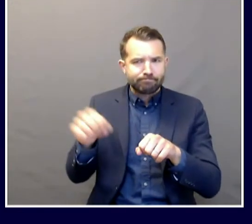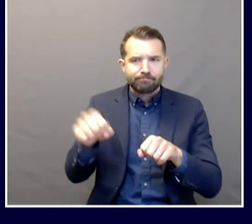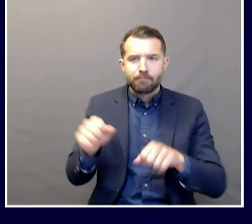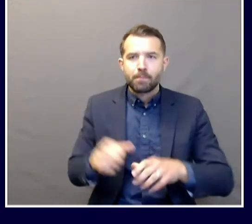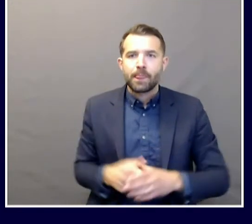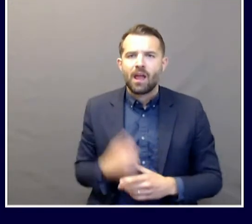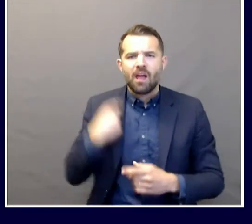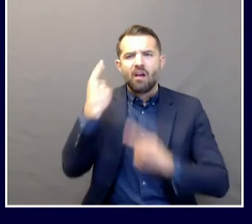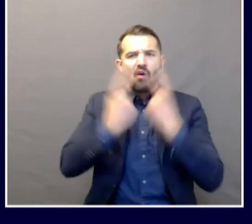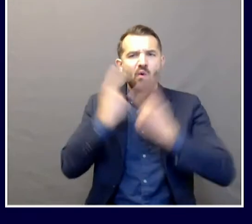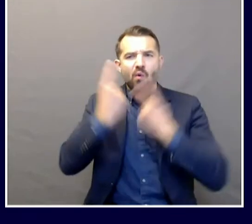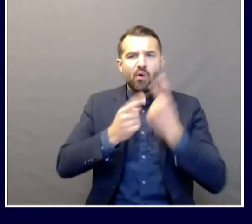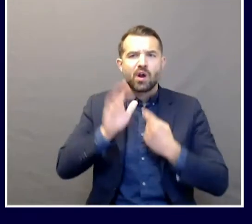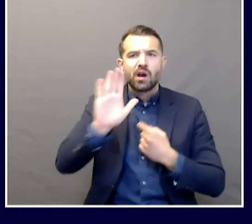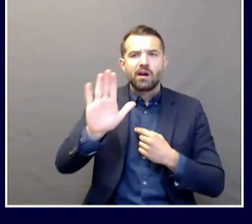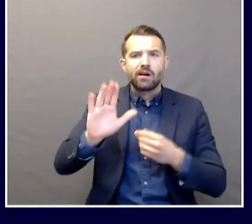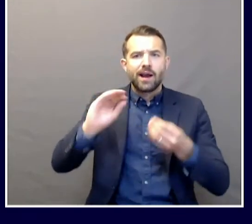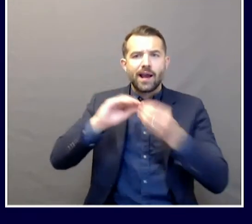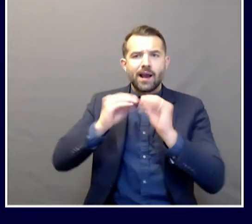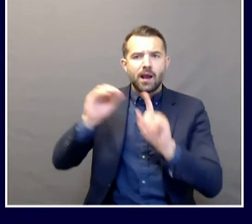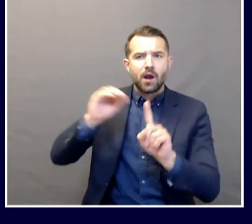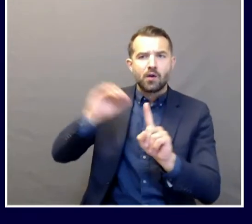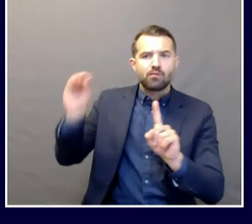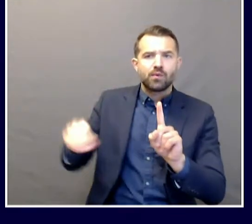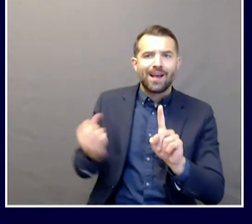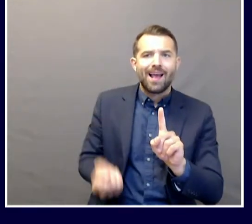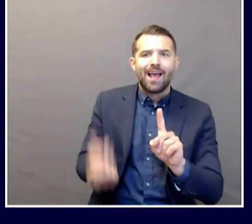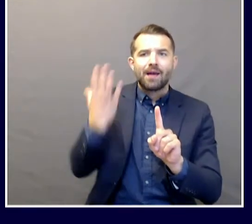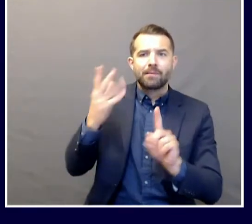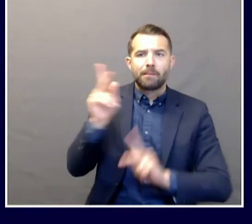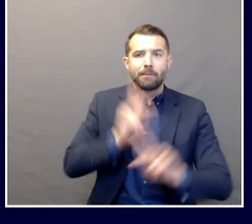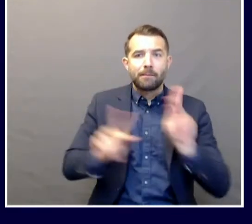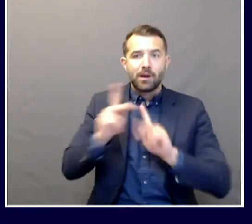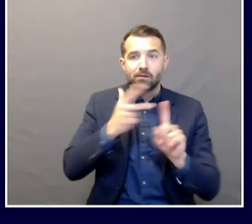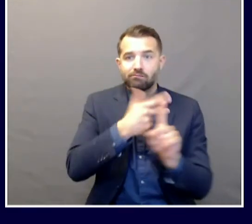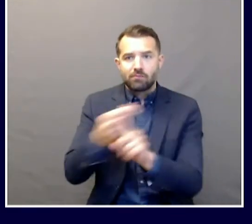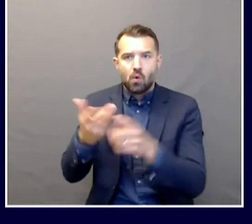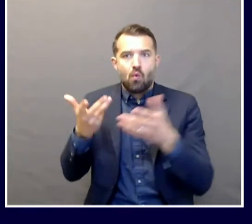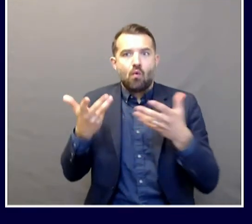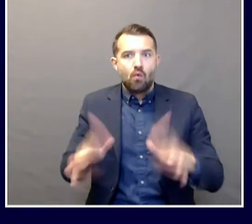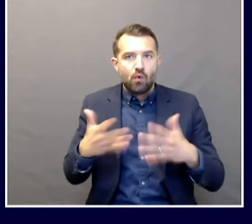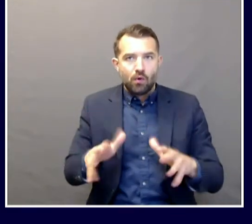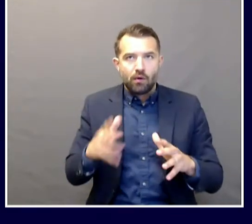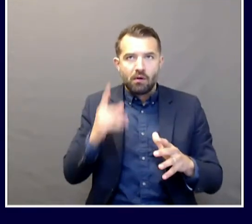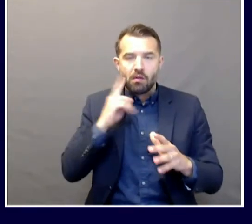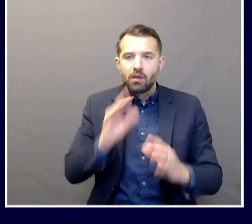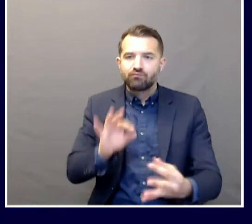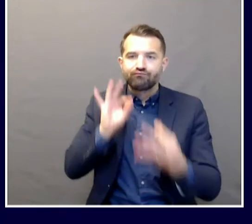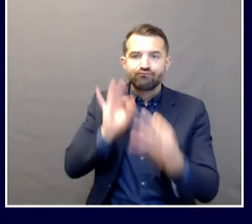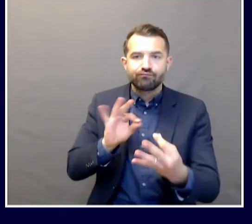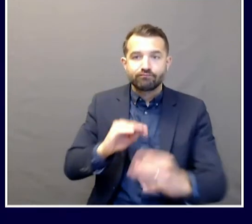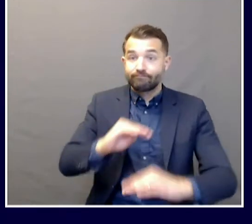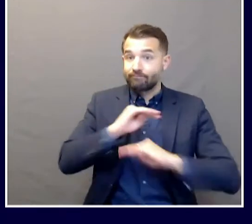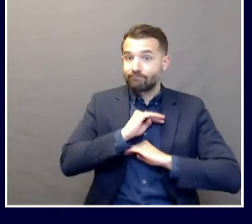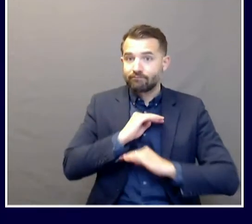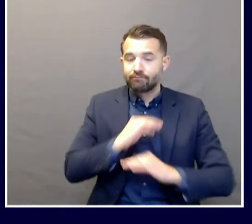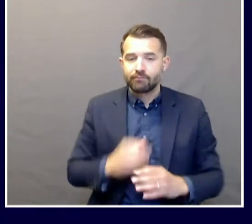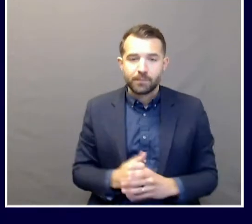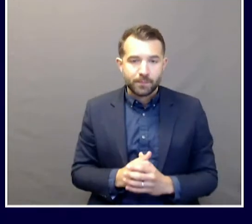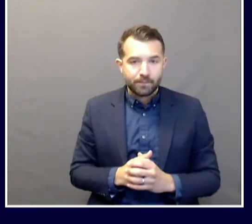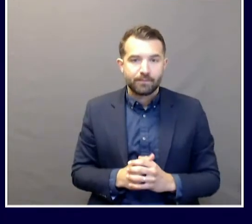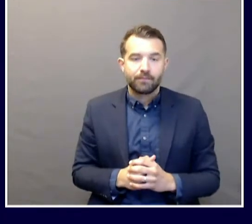reaching that? In terms of the percentage, it's in that 75 to